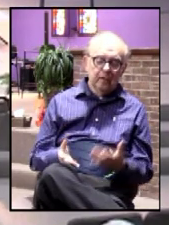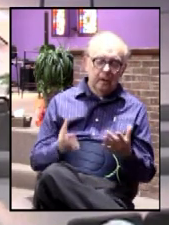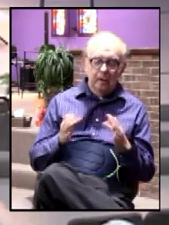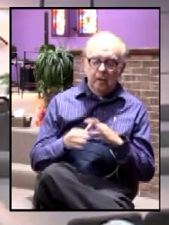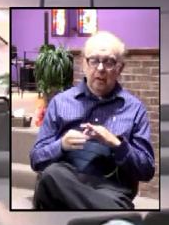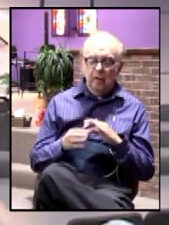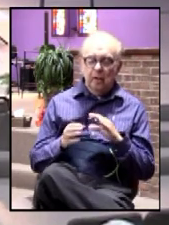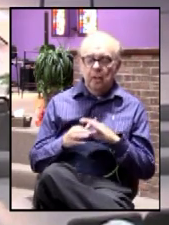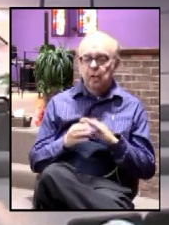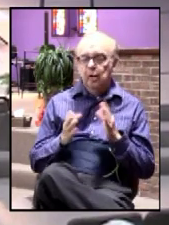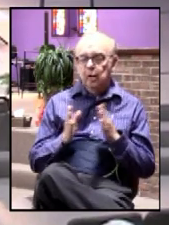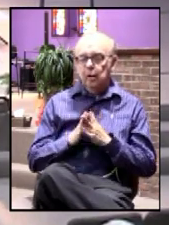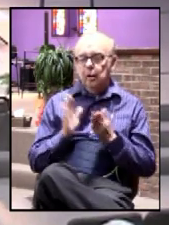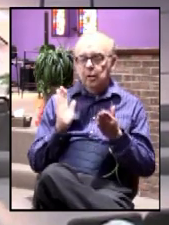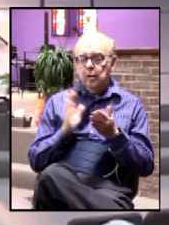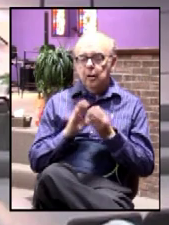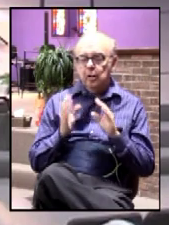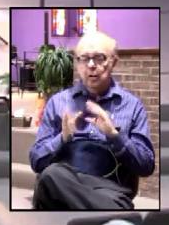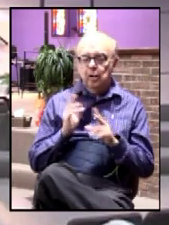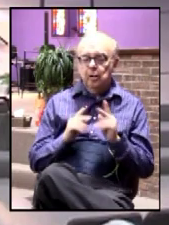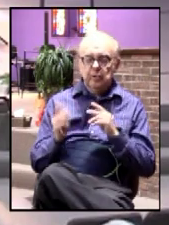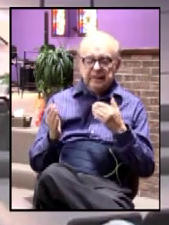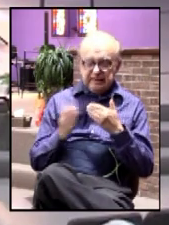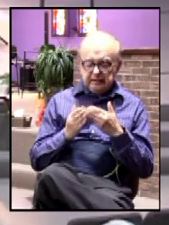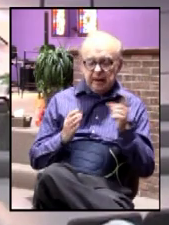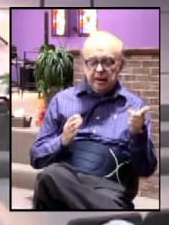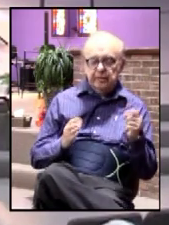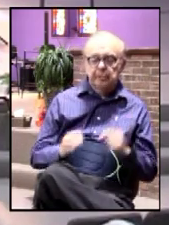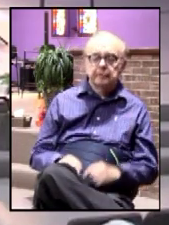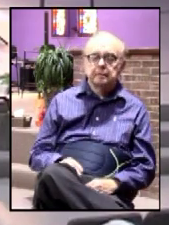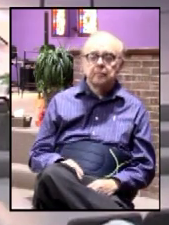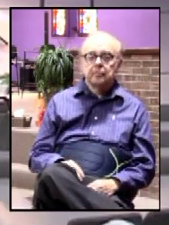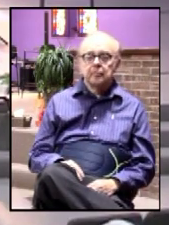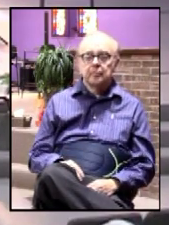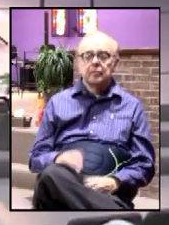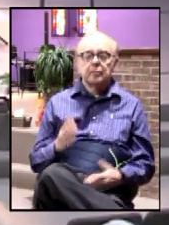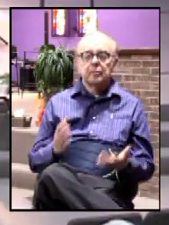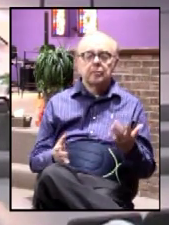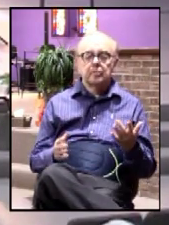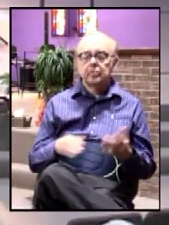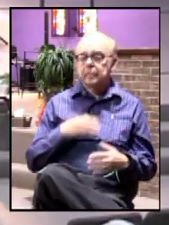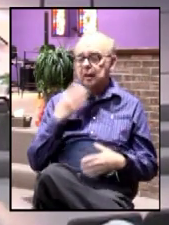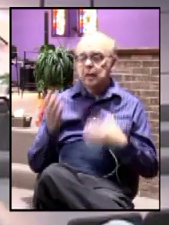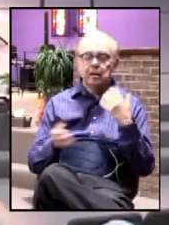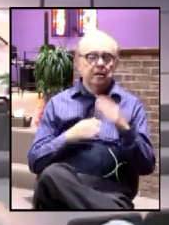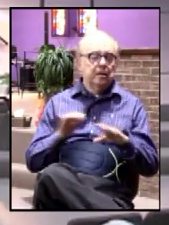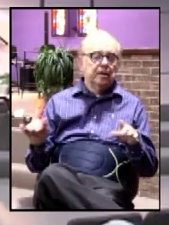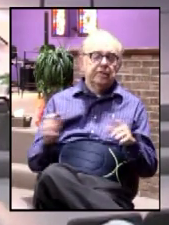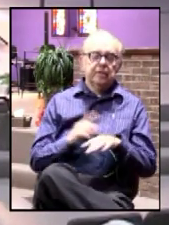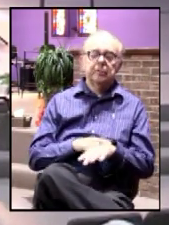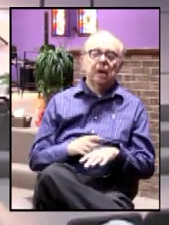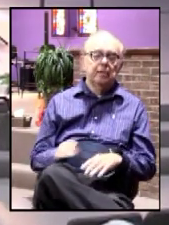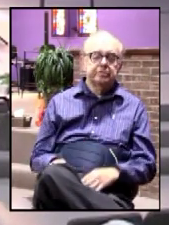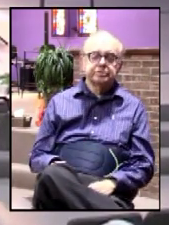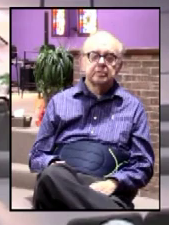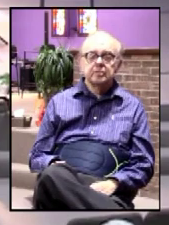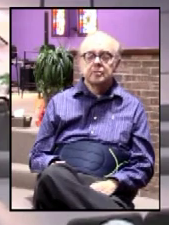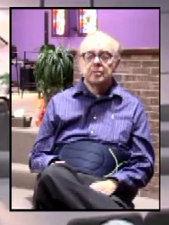You might be connected to the small little group of people that's right next to you. And you might be all yelling and all screaming and all